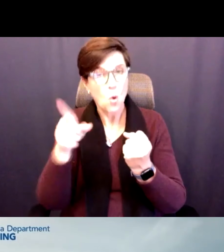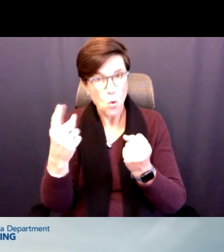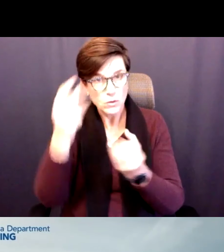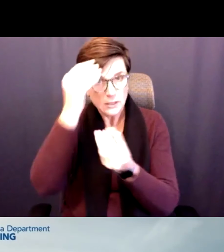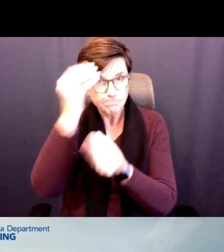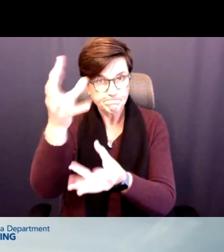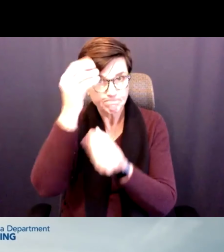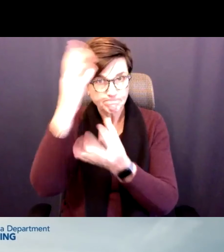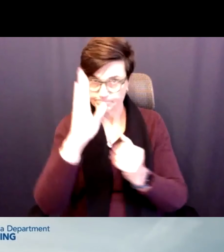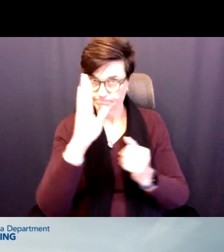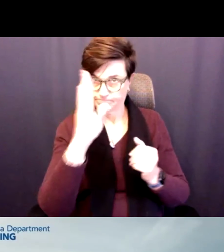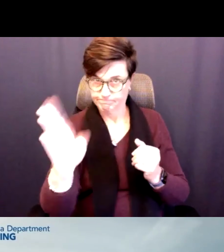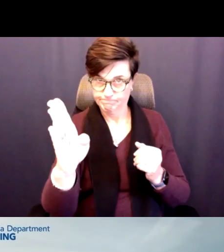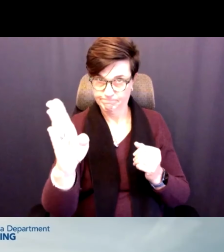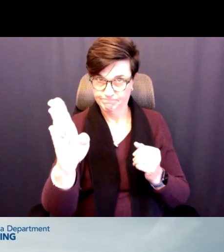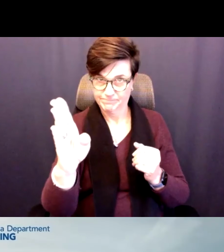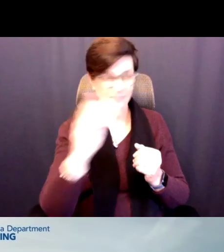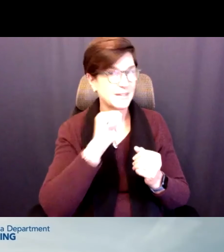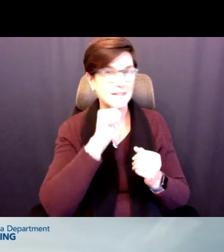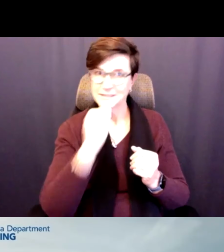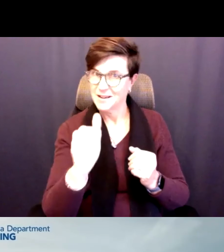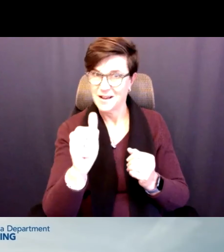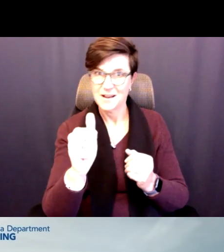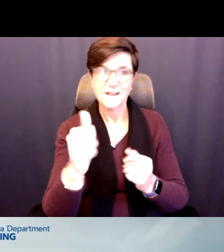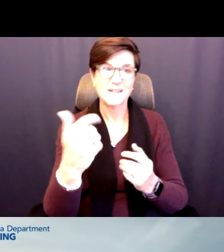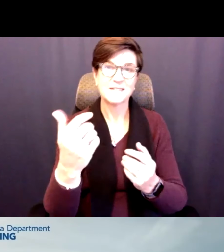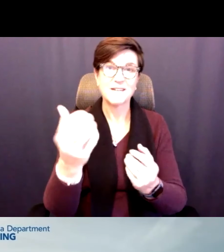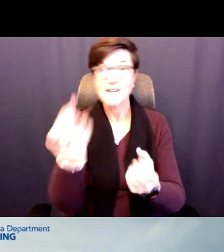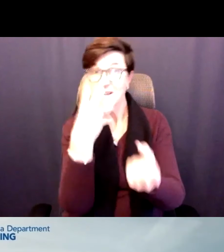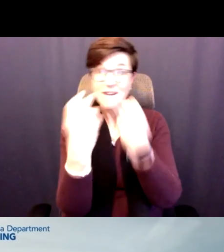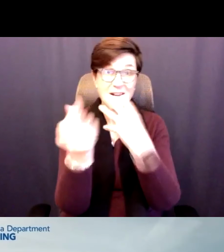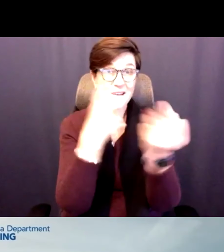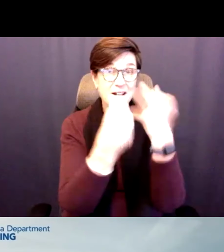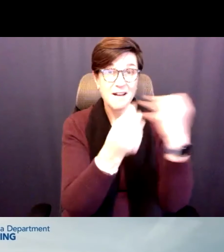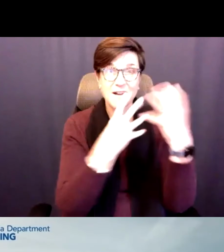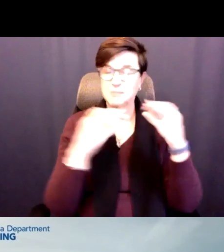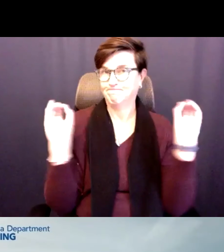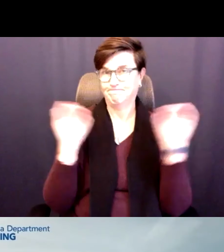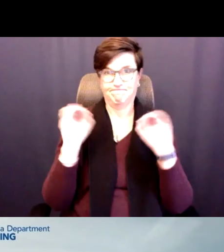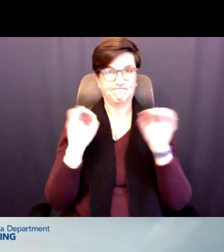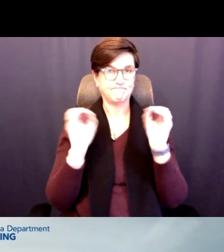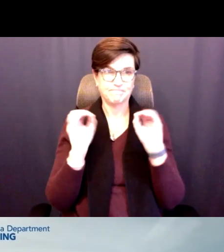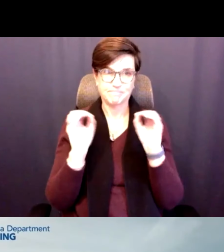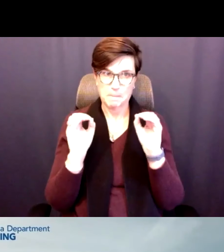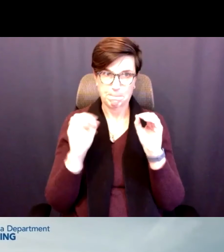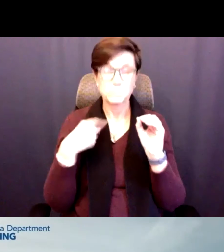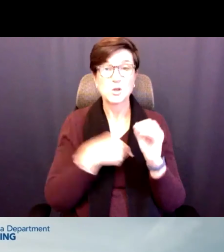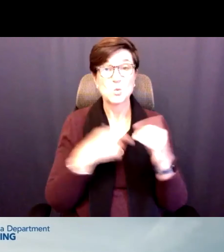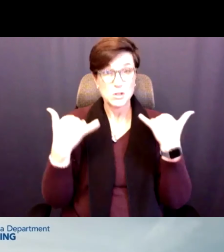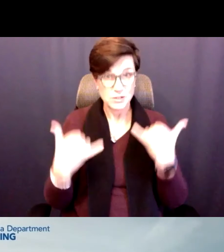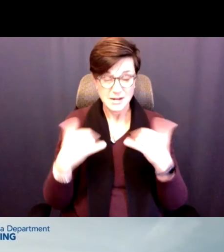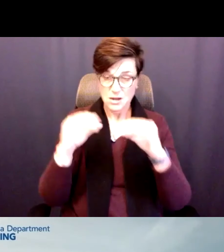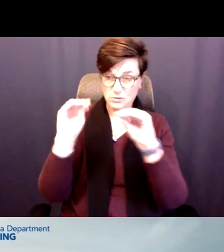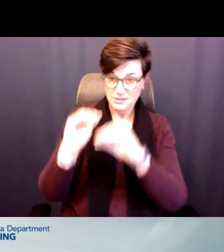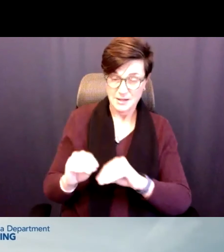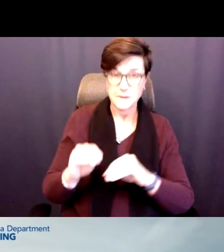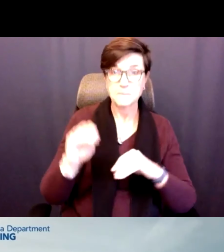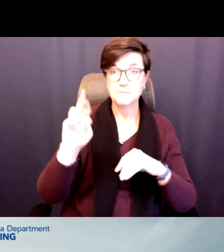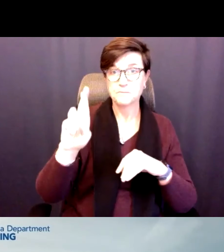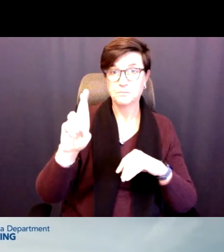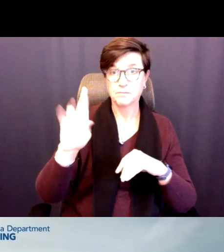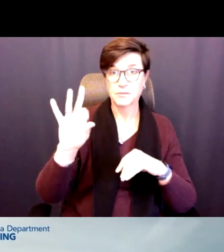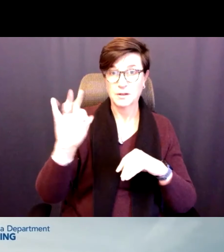Grant Program request for applications. So we are in the process of designing this RFA and the program itself.